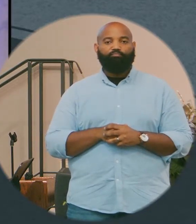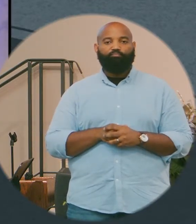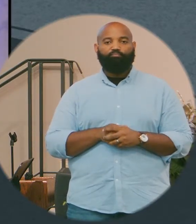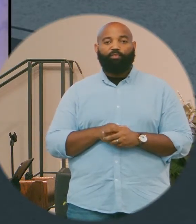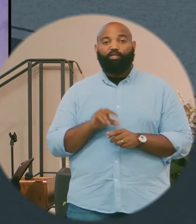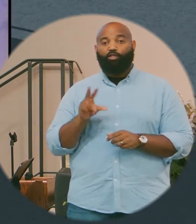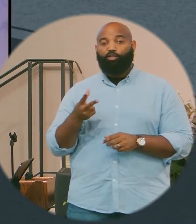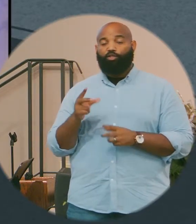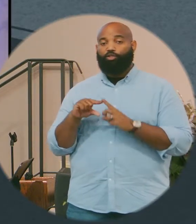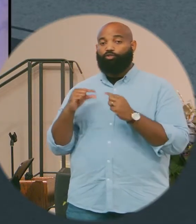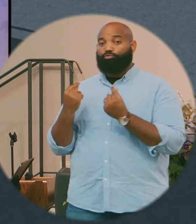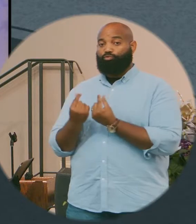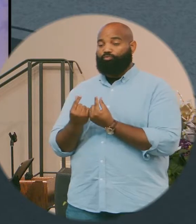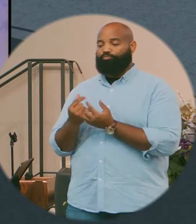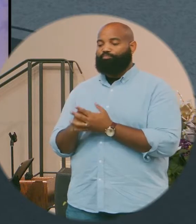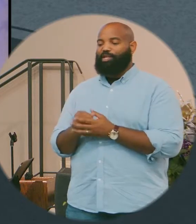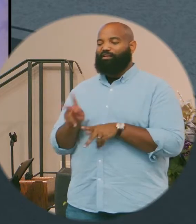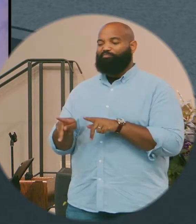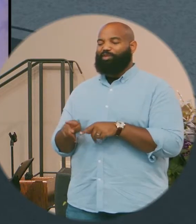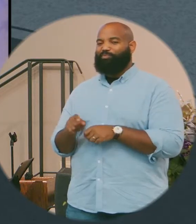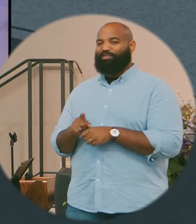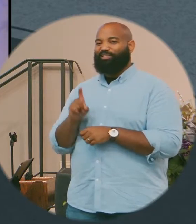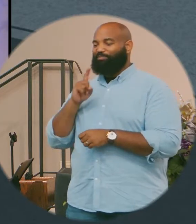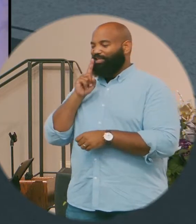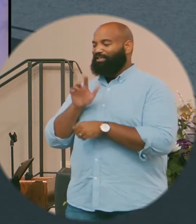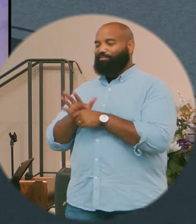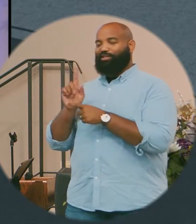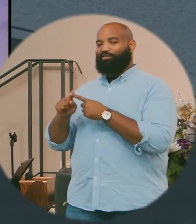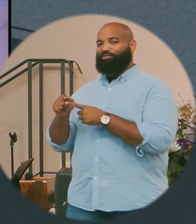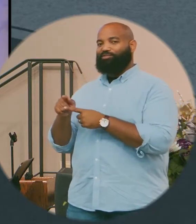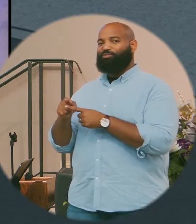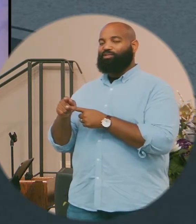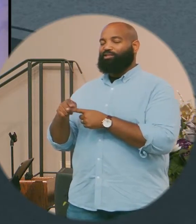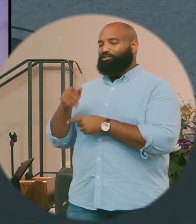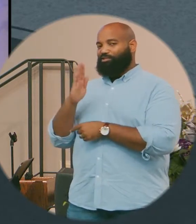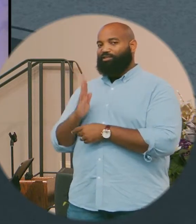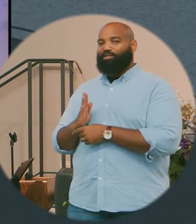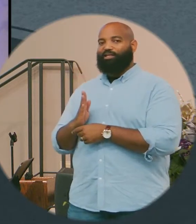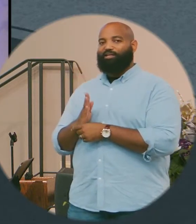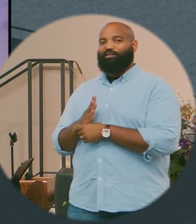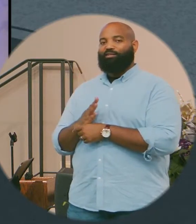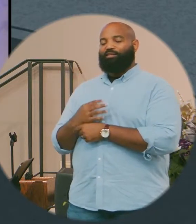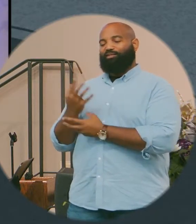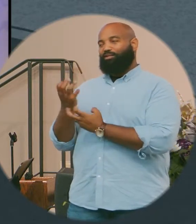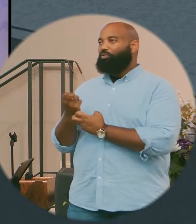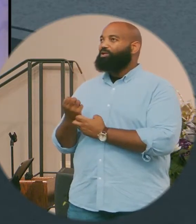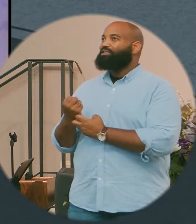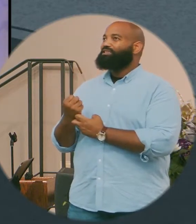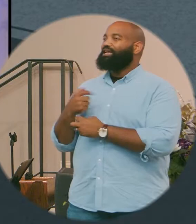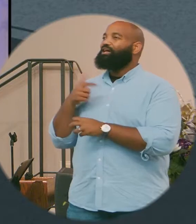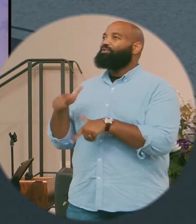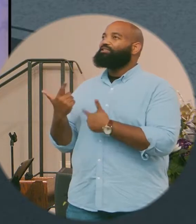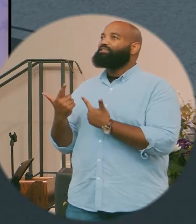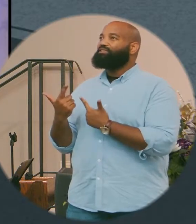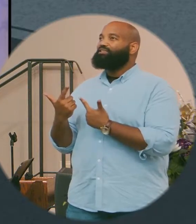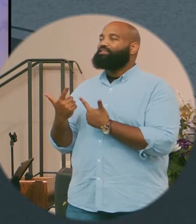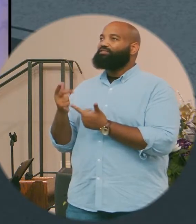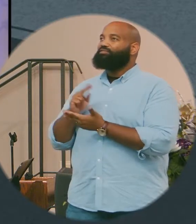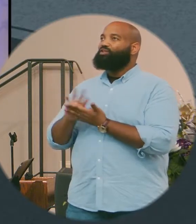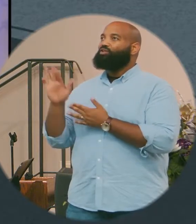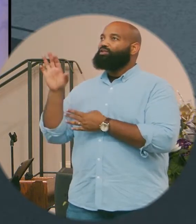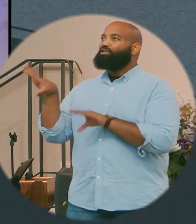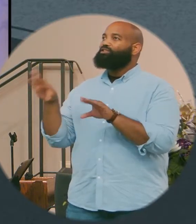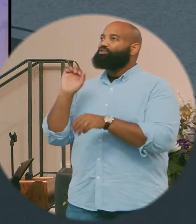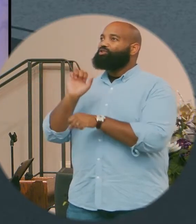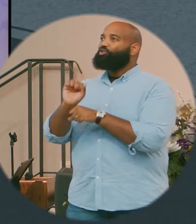for dedication. Just having a dedicated will to God, to doing the things